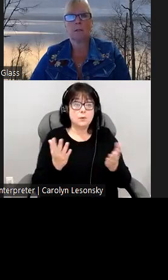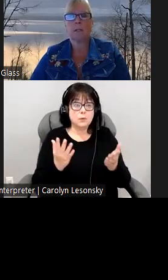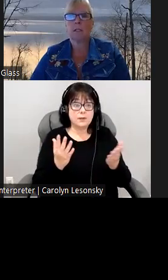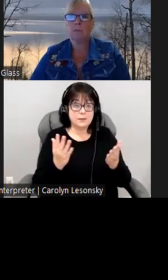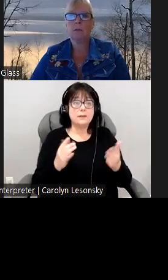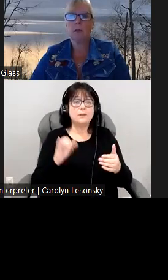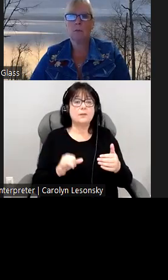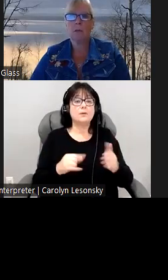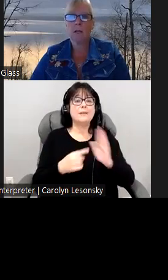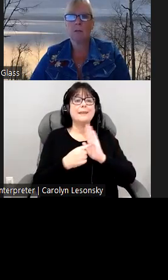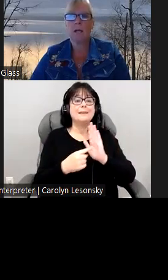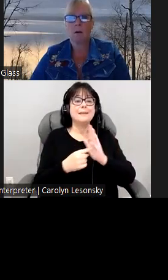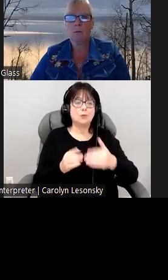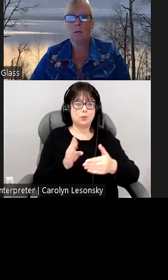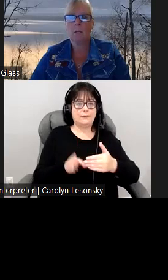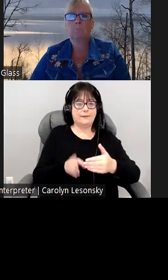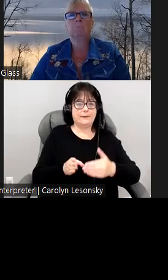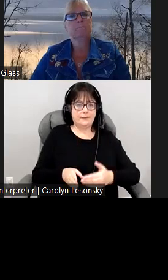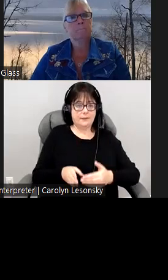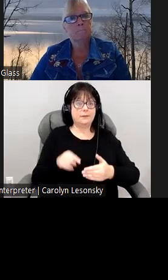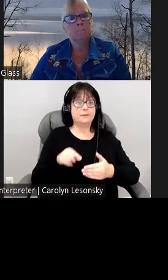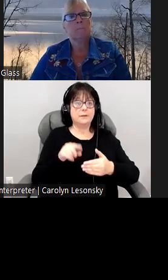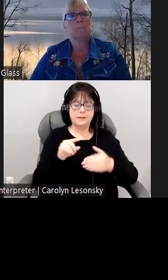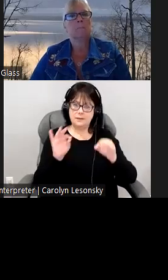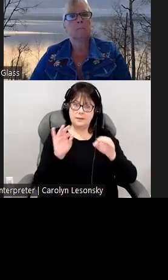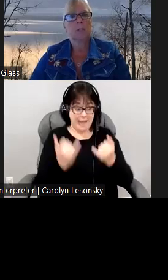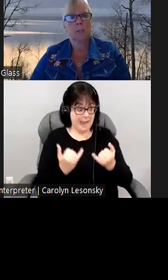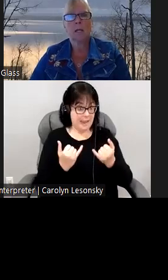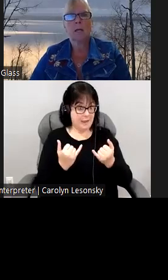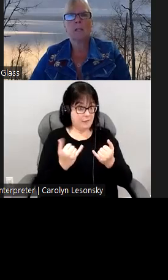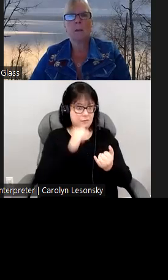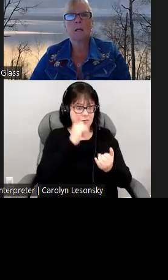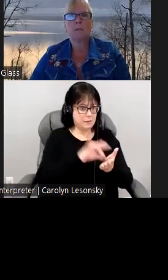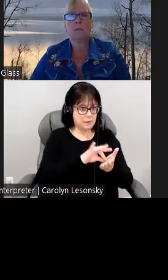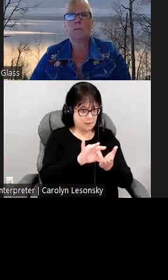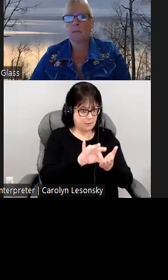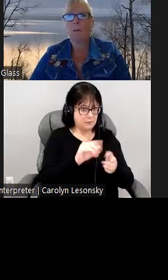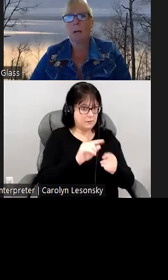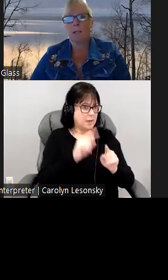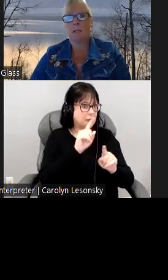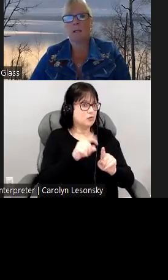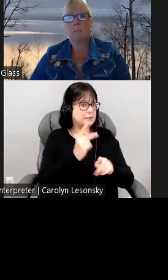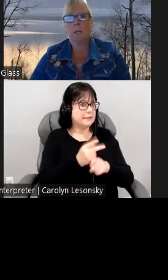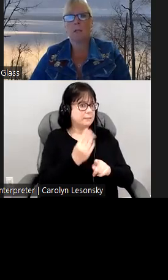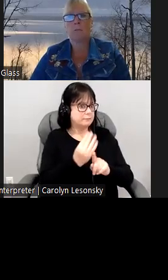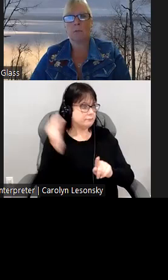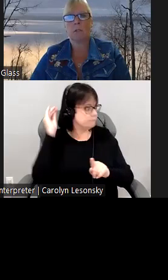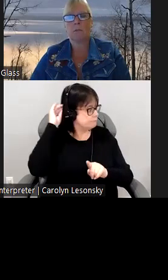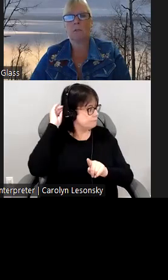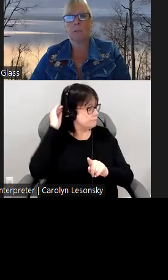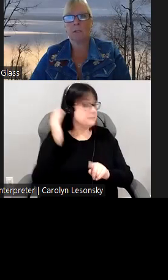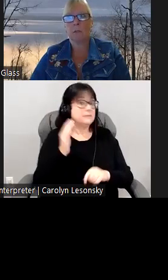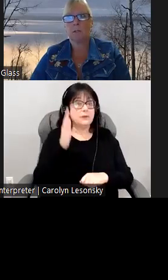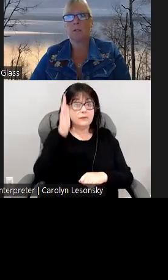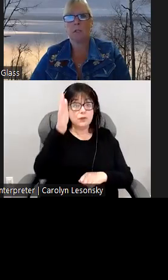indicators, because even though they don't count now, we should have it in the back of our minds that they may in the future if